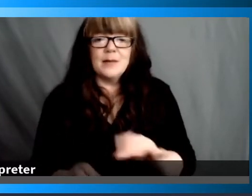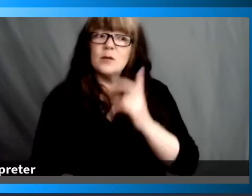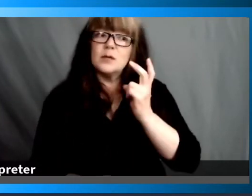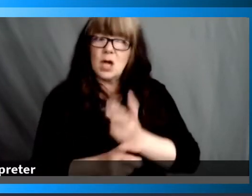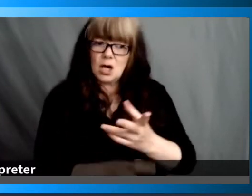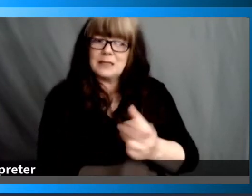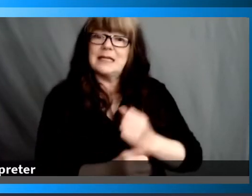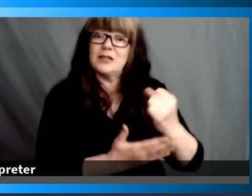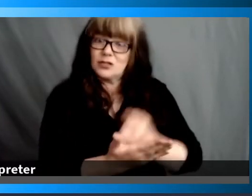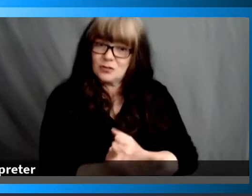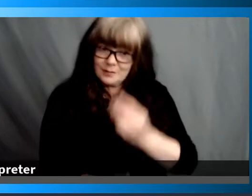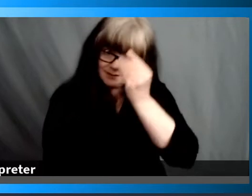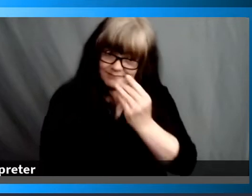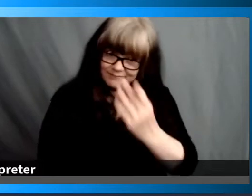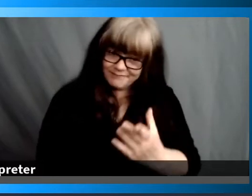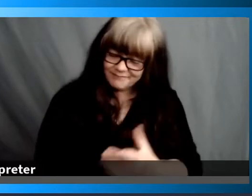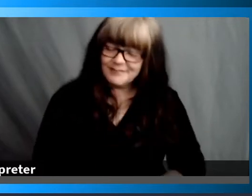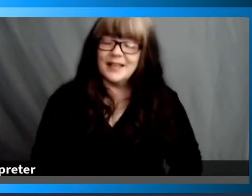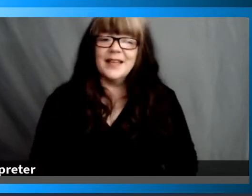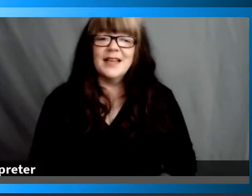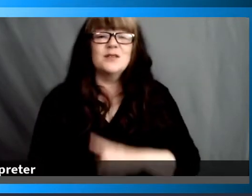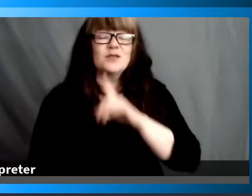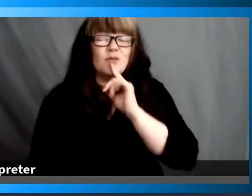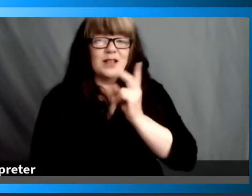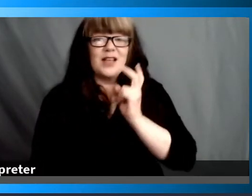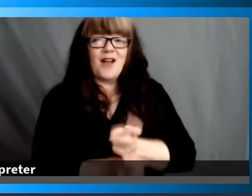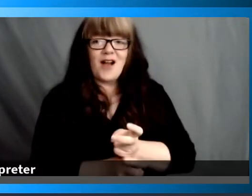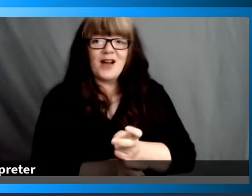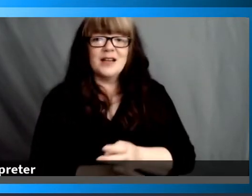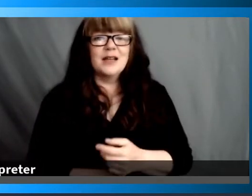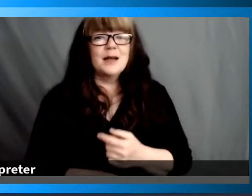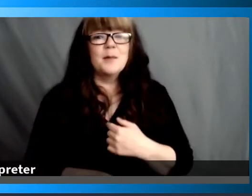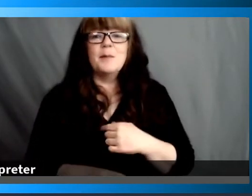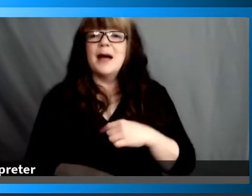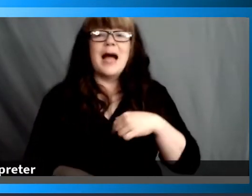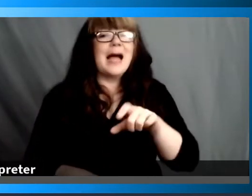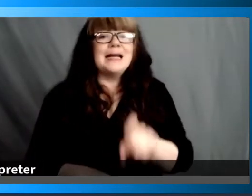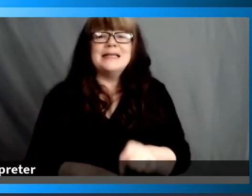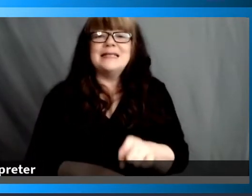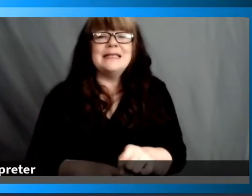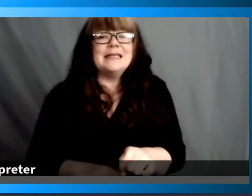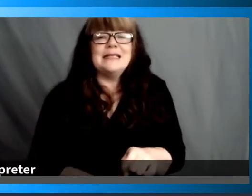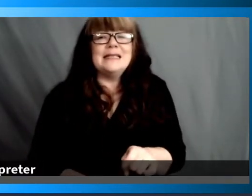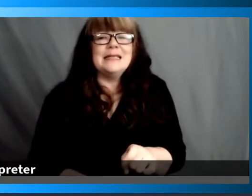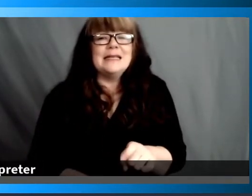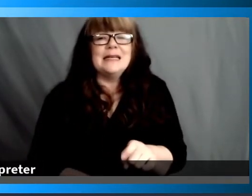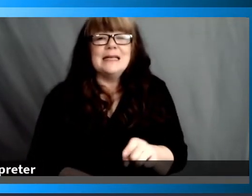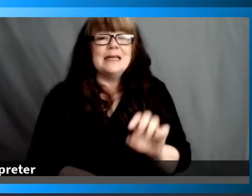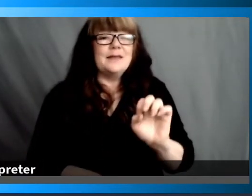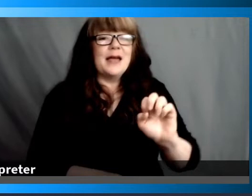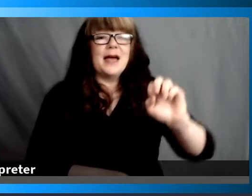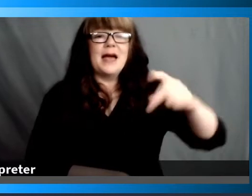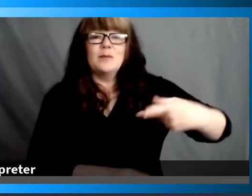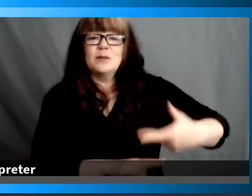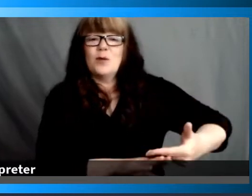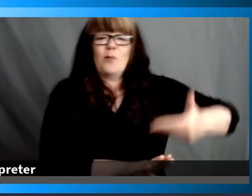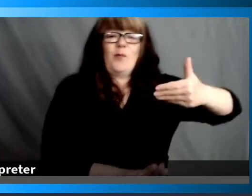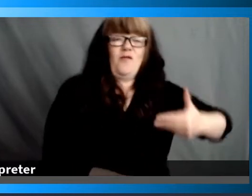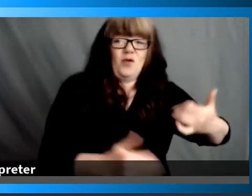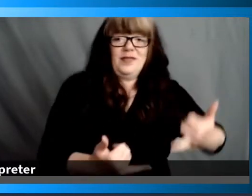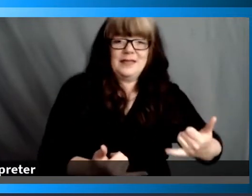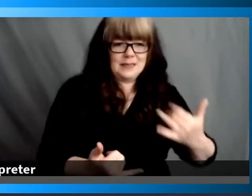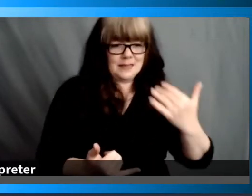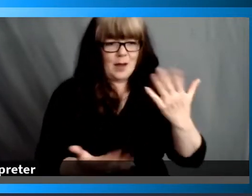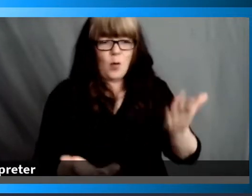scripts. I will say like, it was really hard. I was like, I just need the episode before. So I know what's